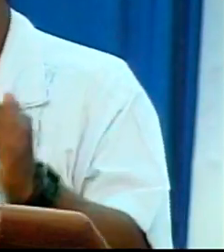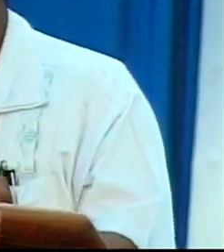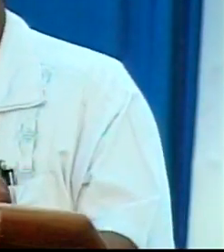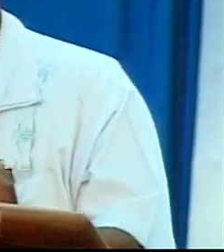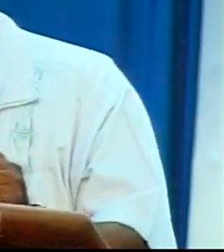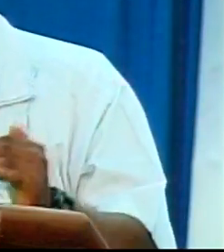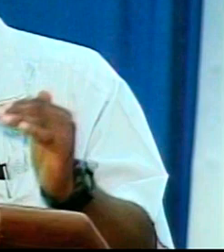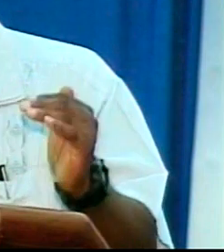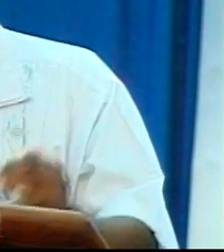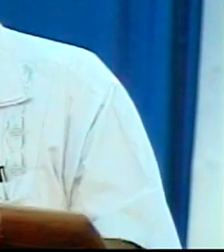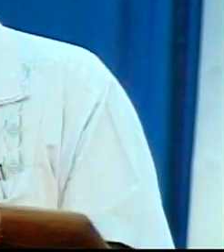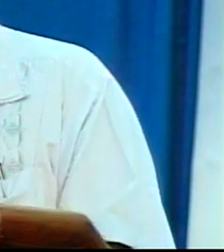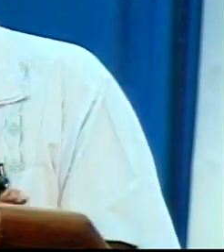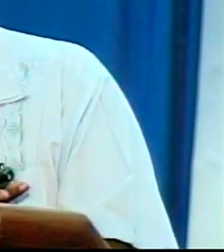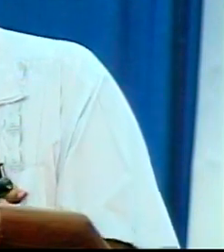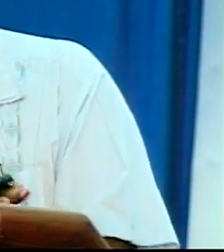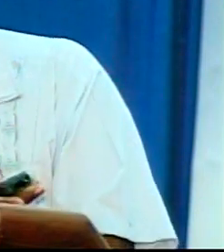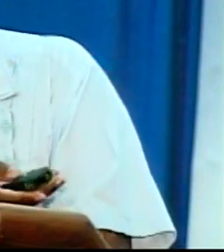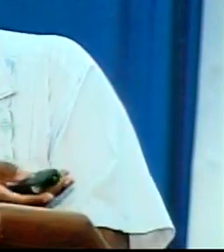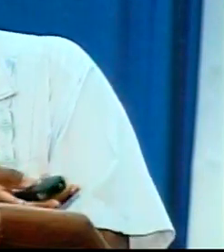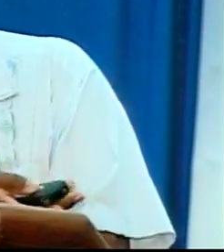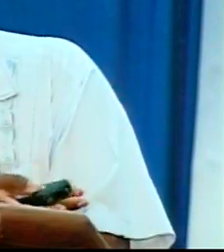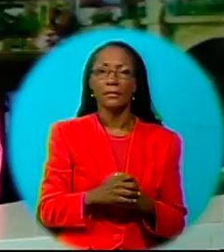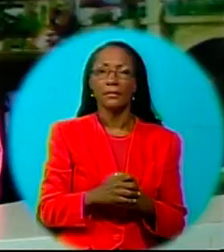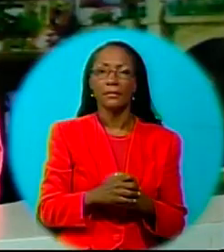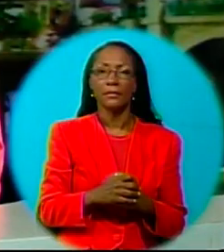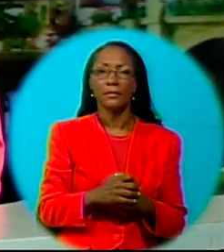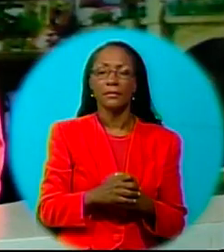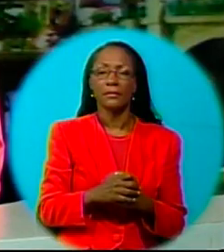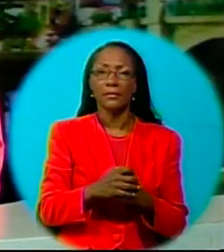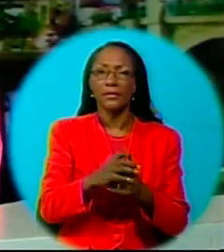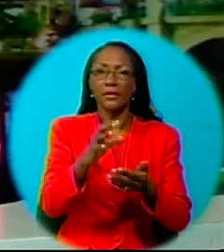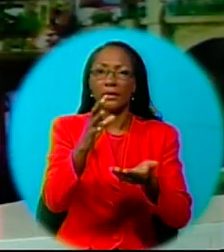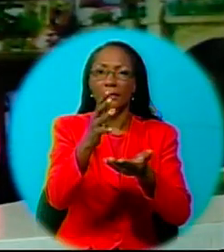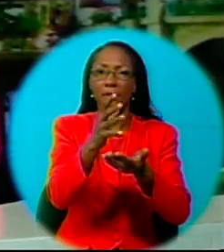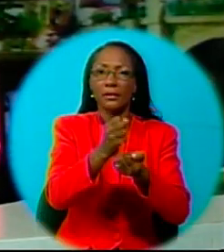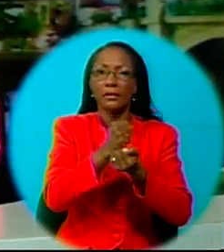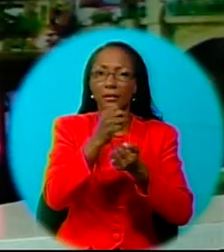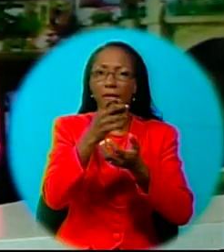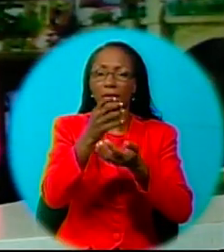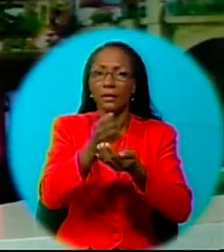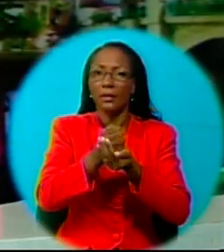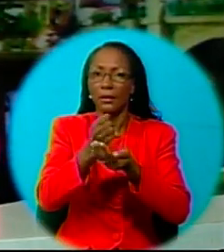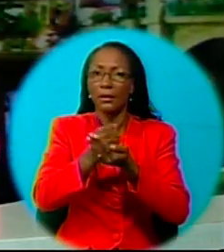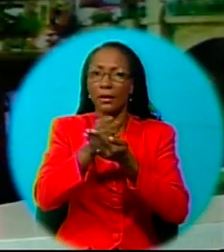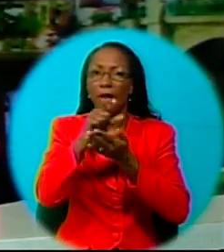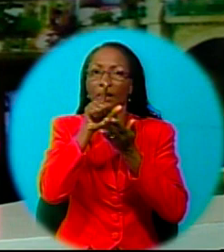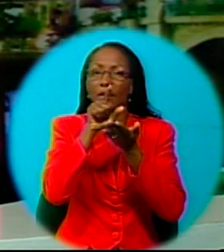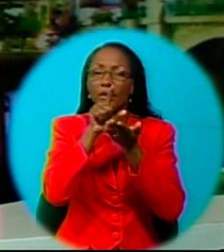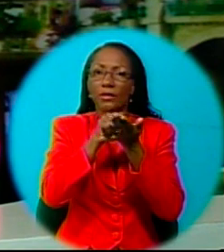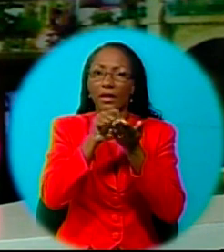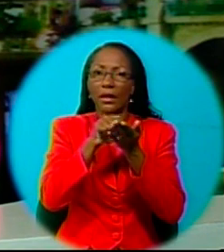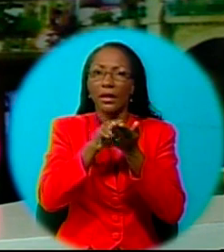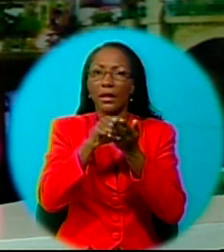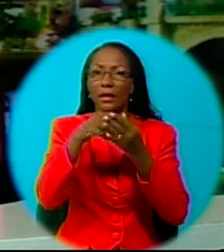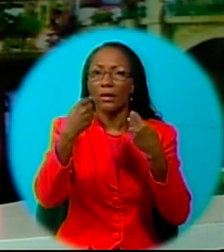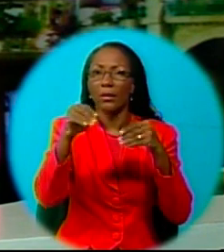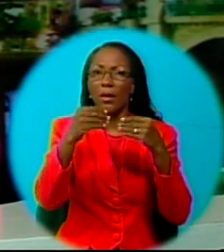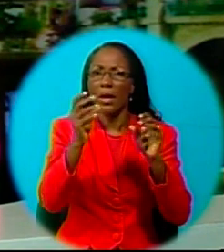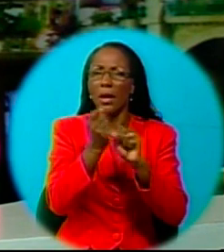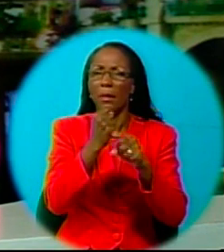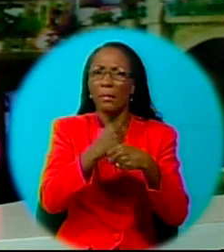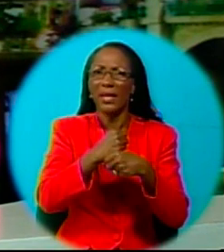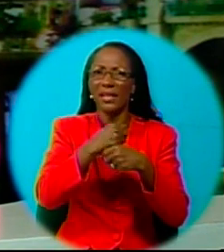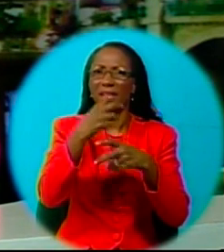costs are reduced, then you can see a reduction again in the healthcare. A glut of chicken on the market is reportedly making it hard